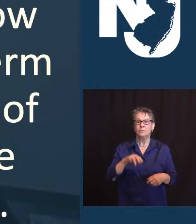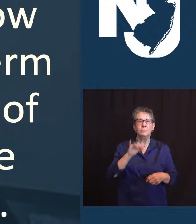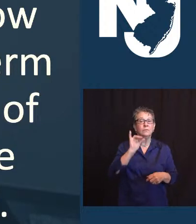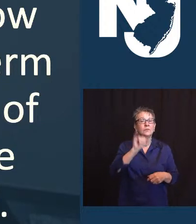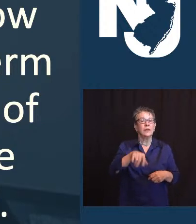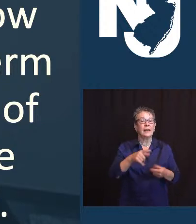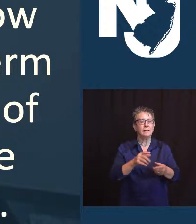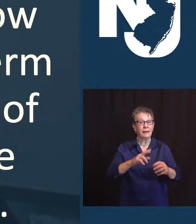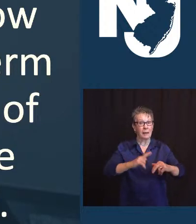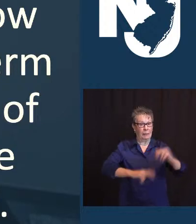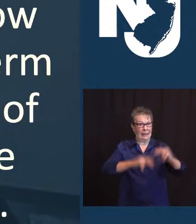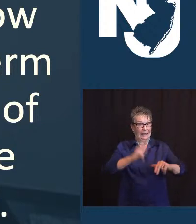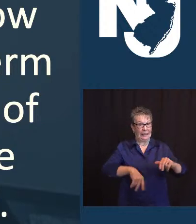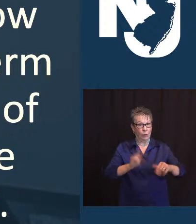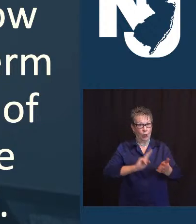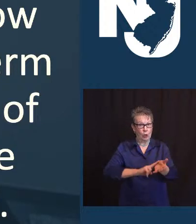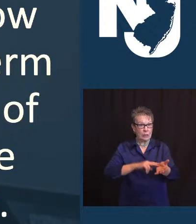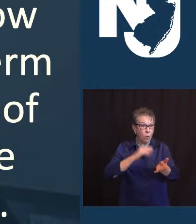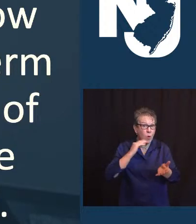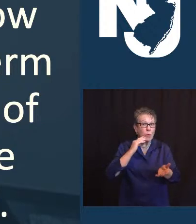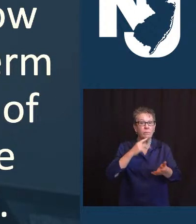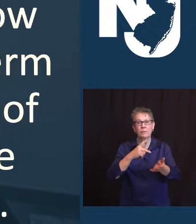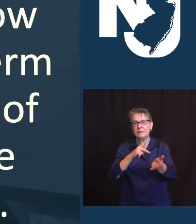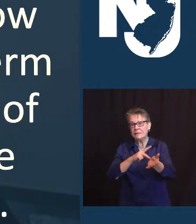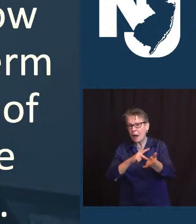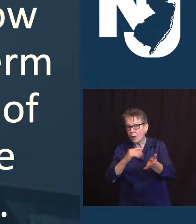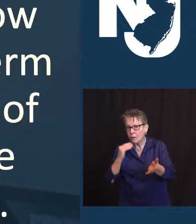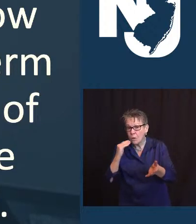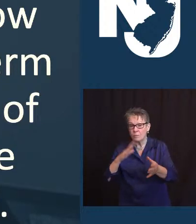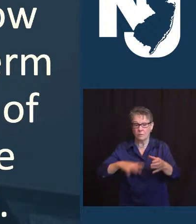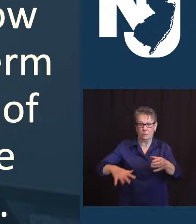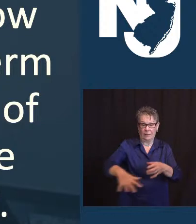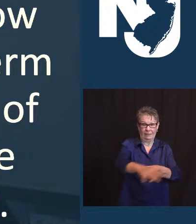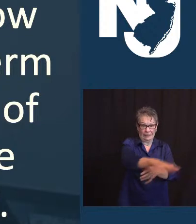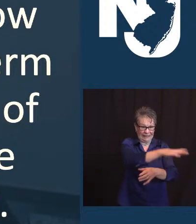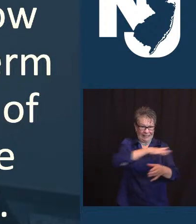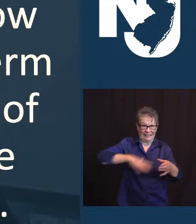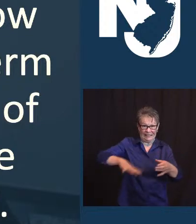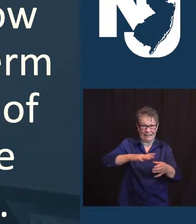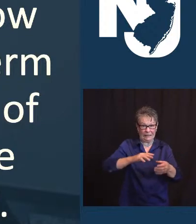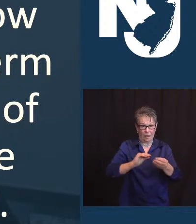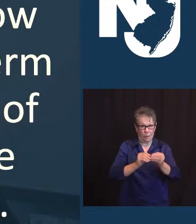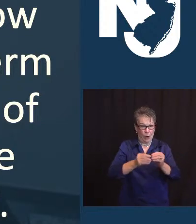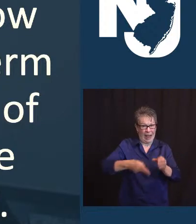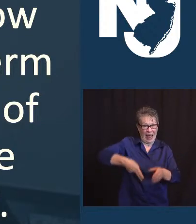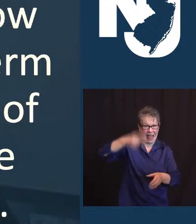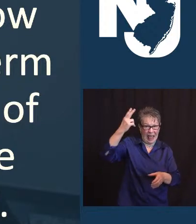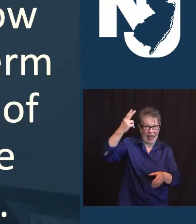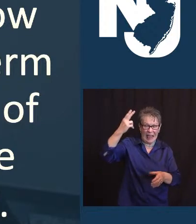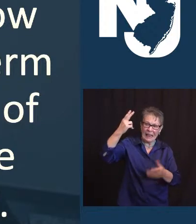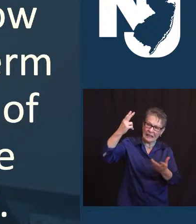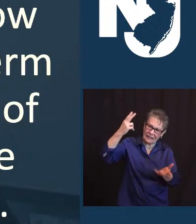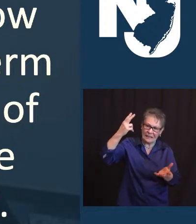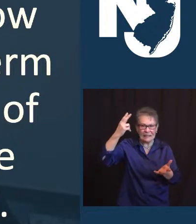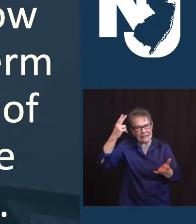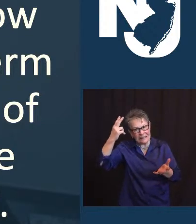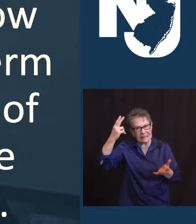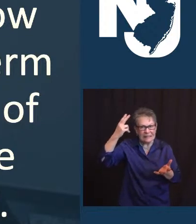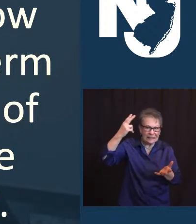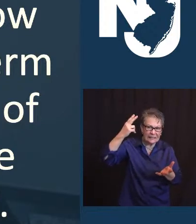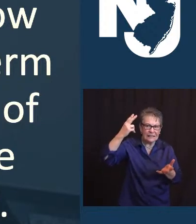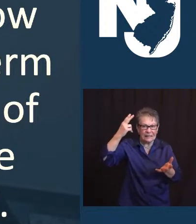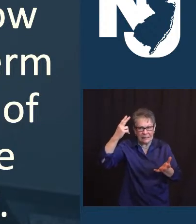residents who have been fully vaccinated should be receiving visitors indoors. And remember, you've been allowing, Judy,